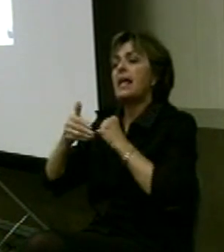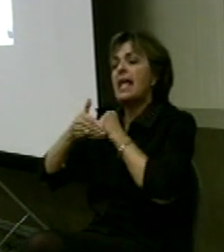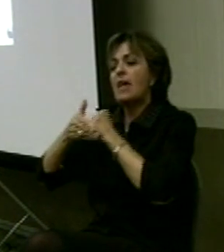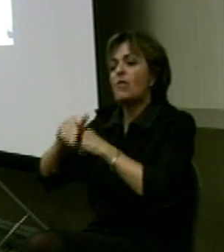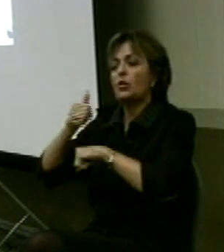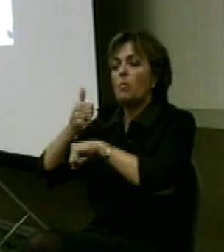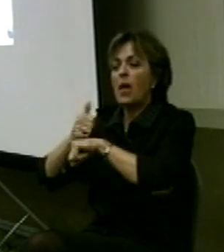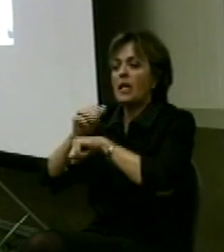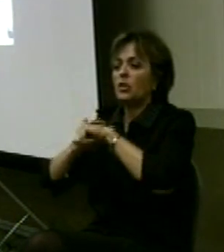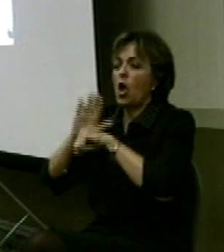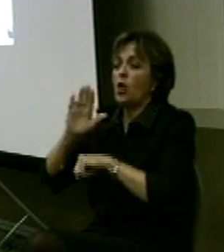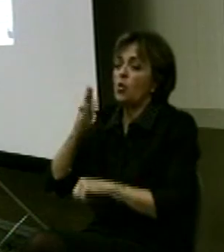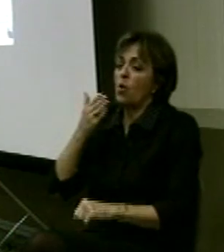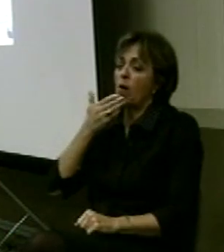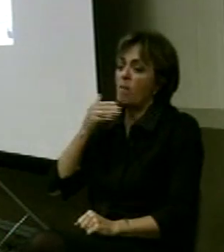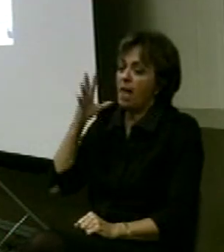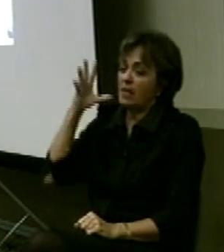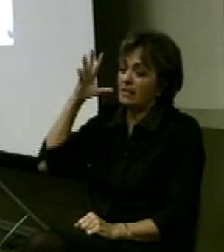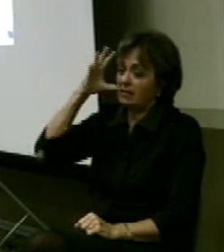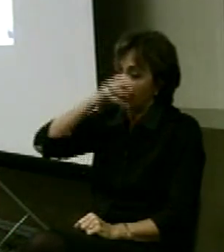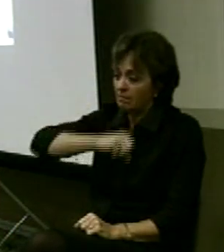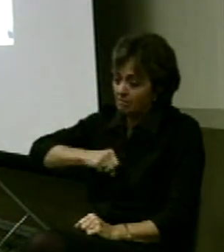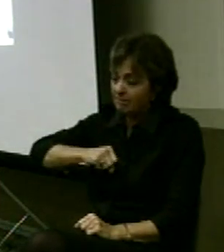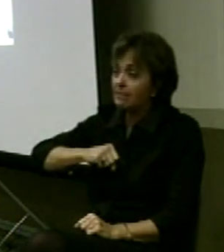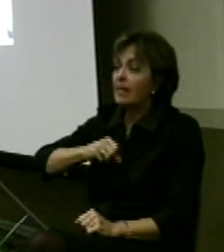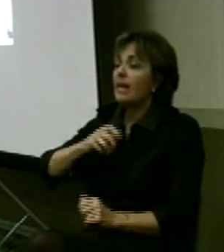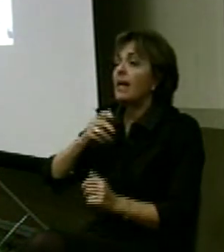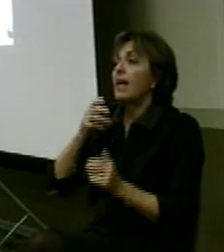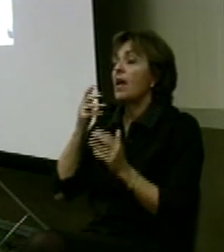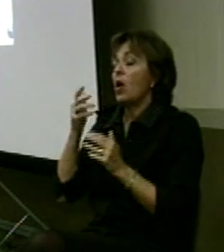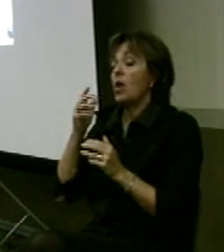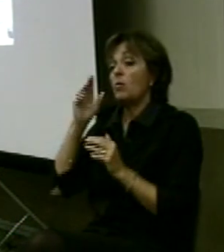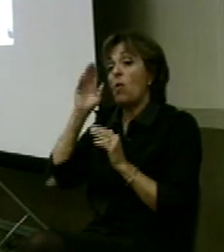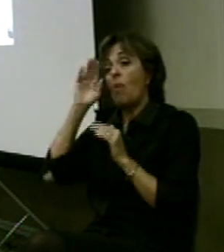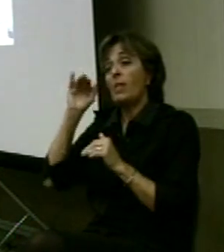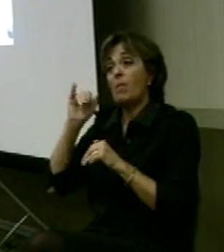intervention based on your best guess scenario. By this time, you